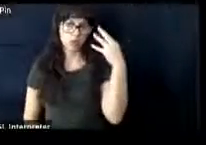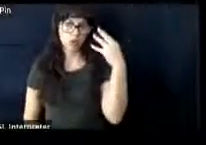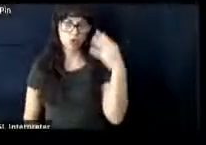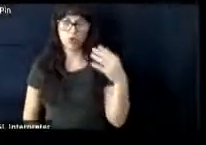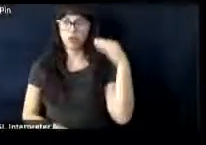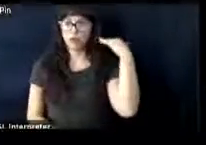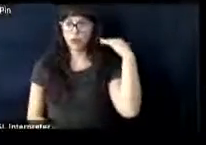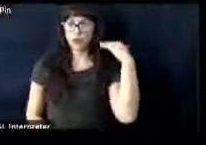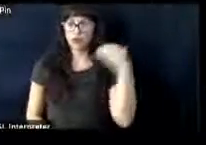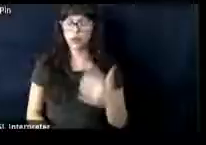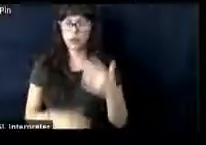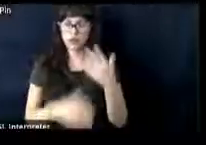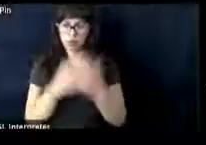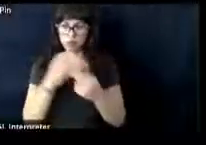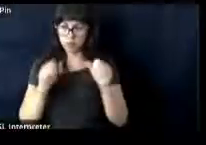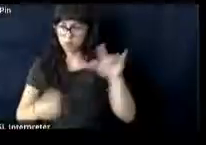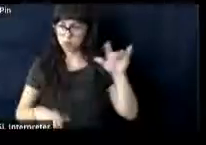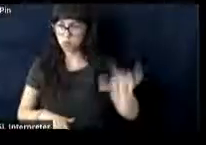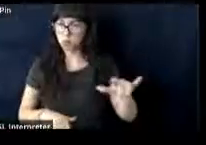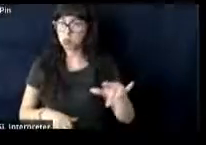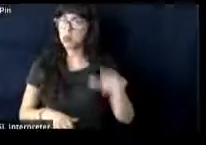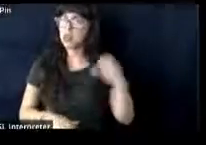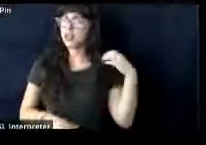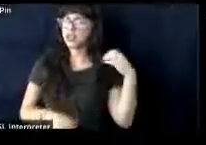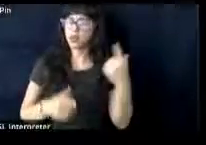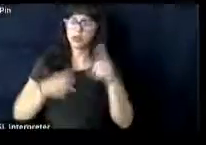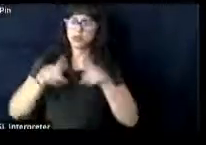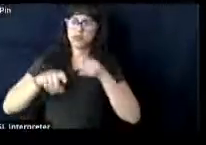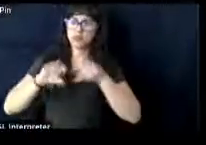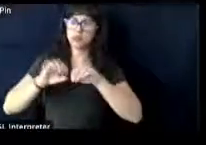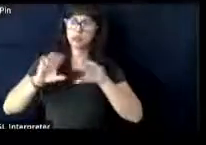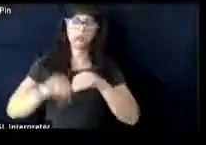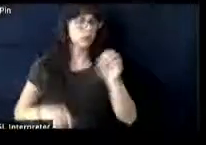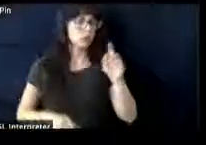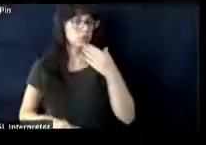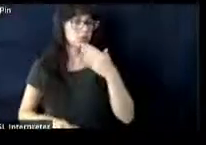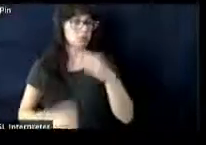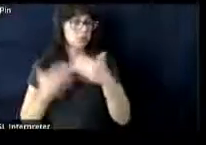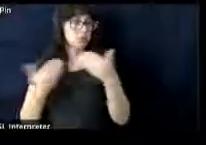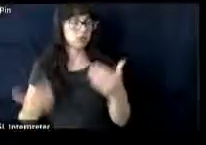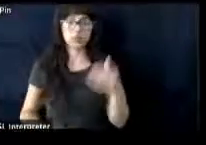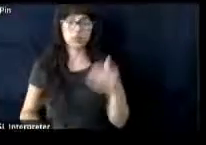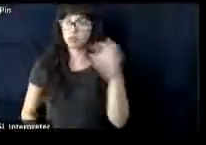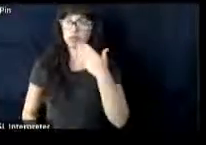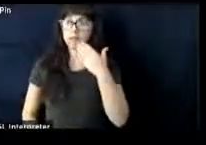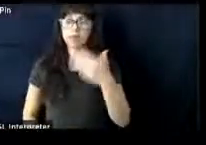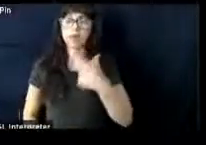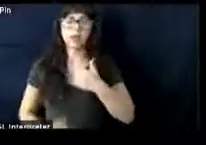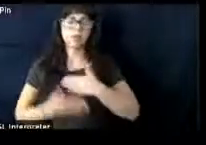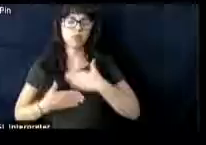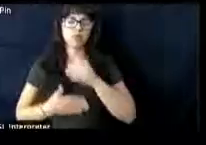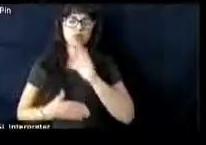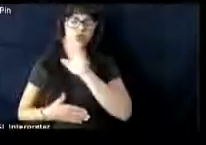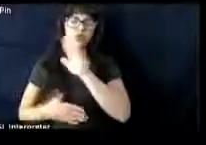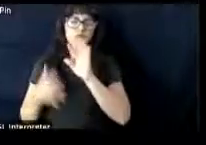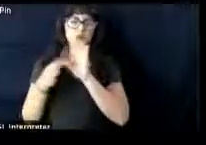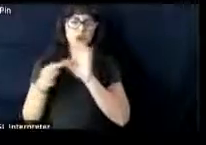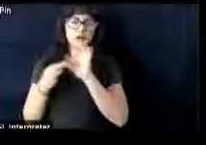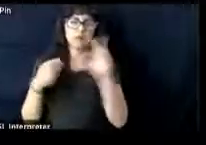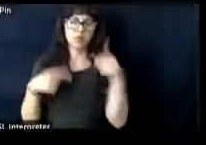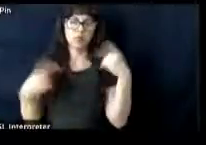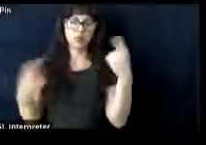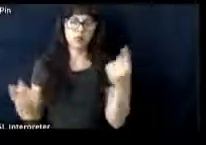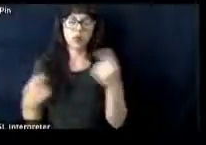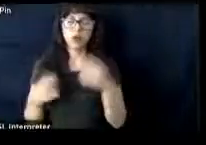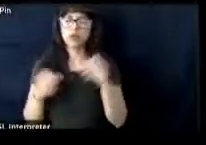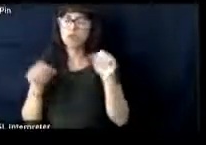have clarifying questions, please. Oh, okay, certainly. Thank you. Go ahead. Thank you. I appreciate the input that you've provided so far.